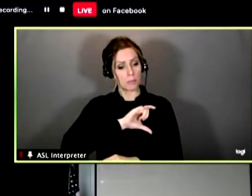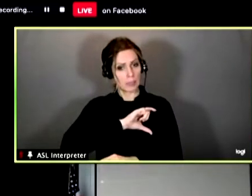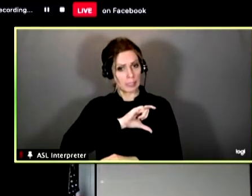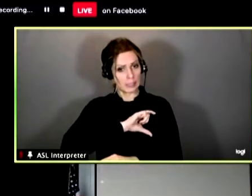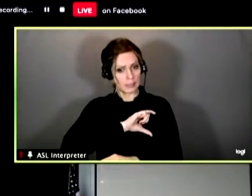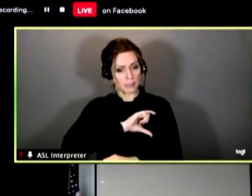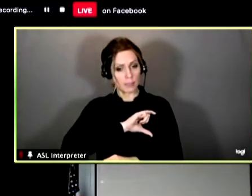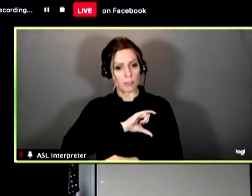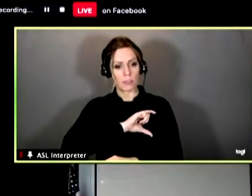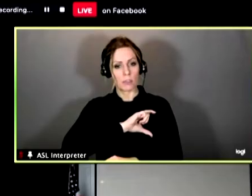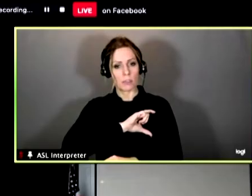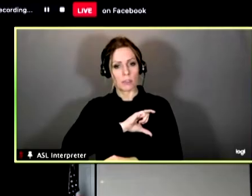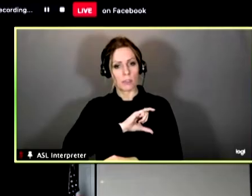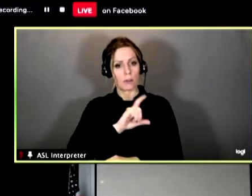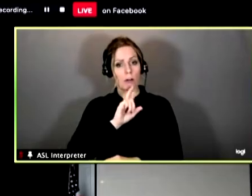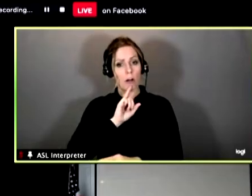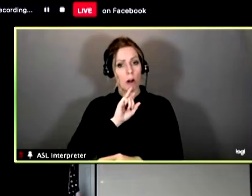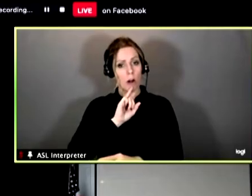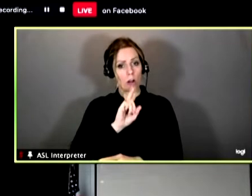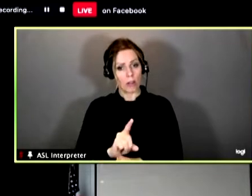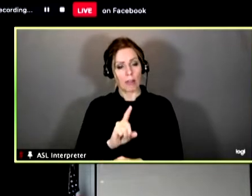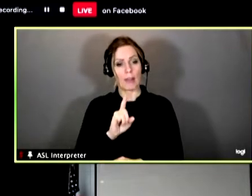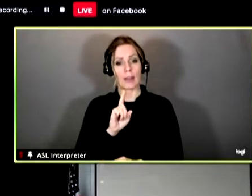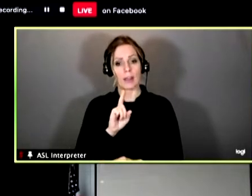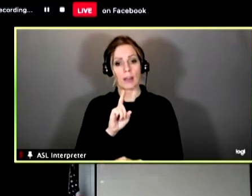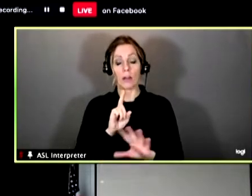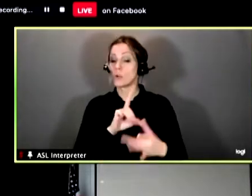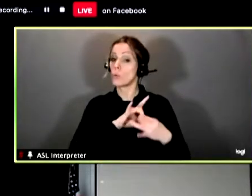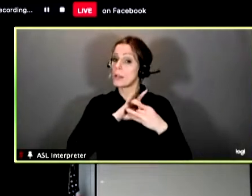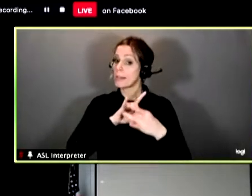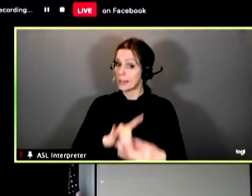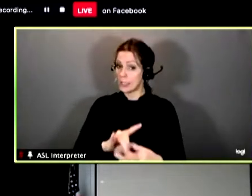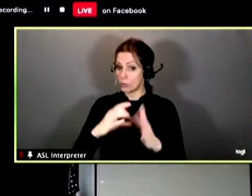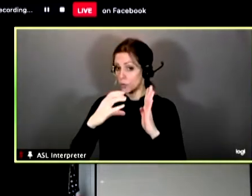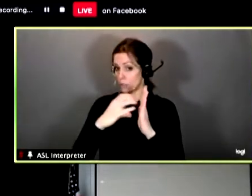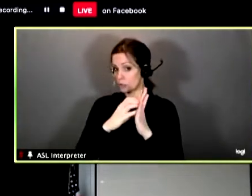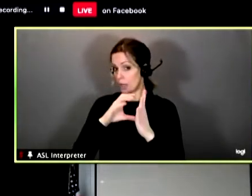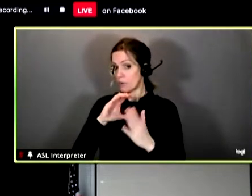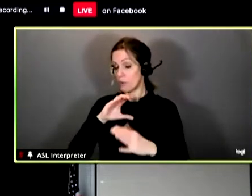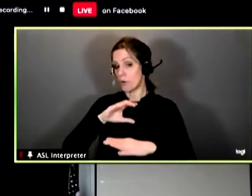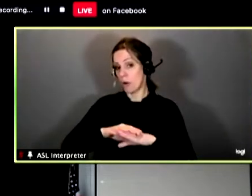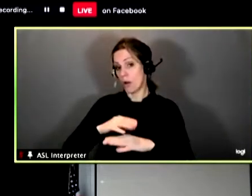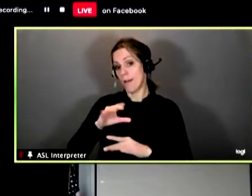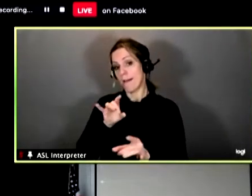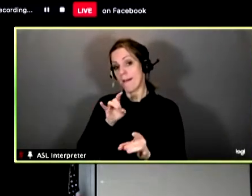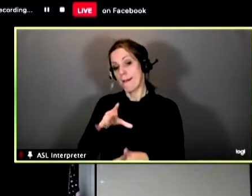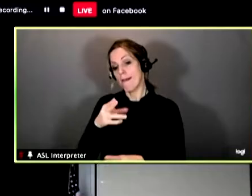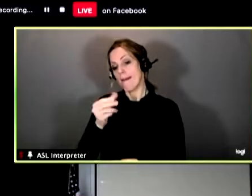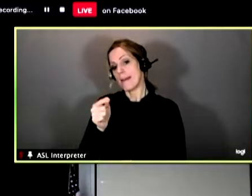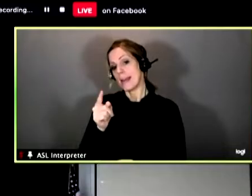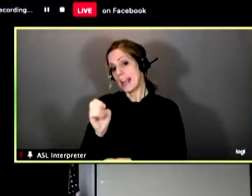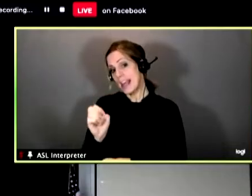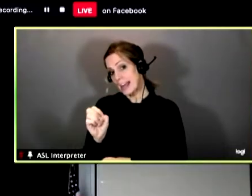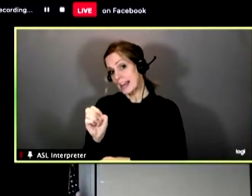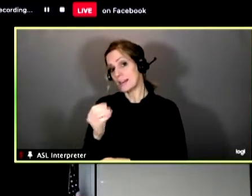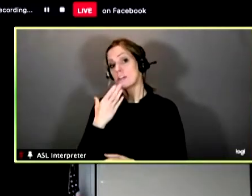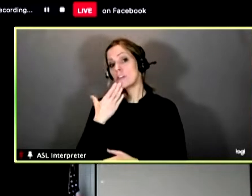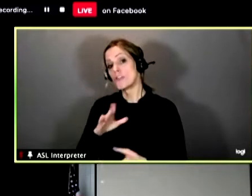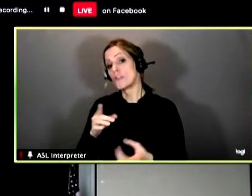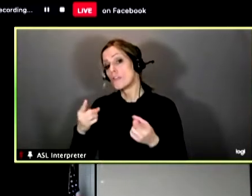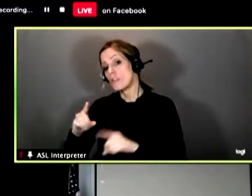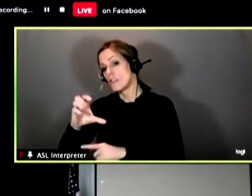manual on the chapter on hate crimes. We have 2 years now, a new target